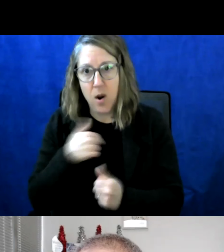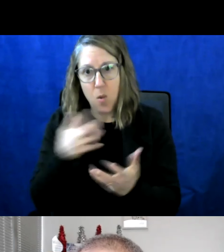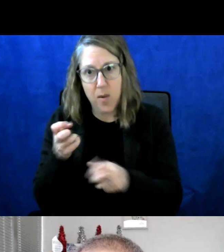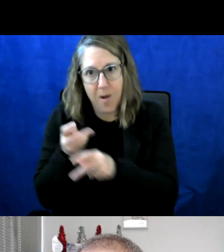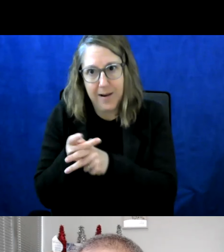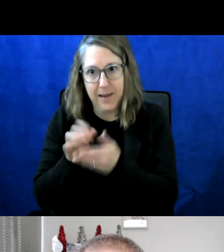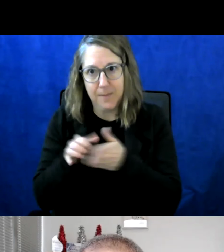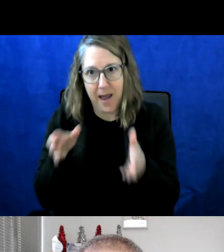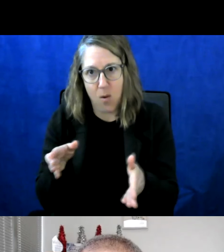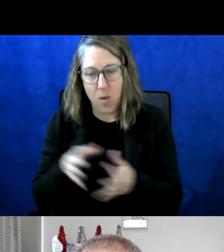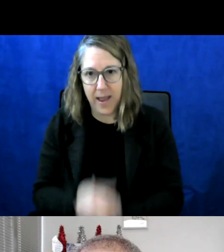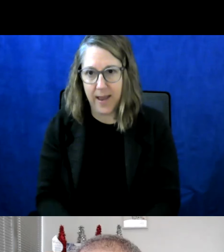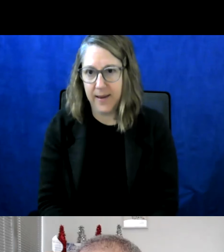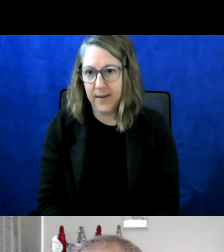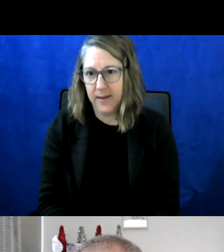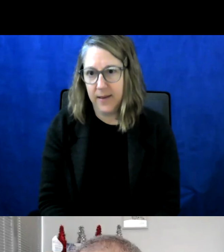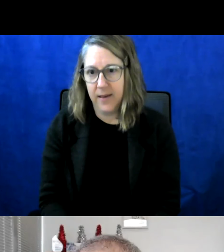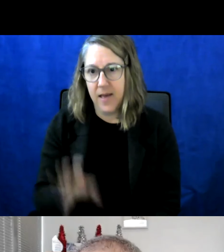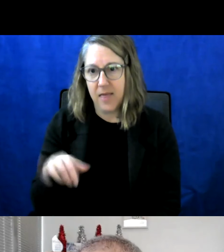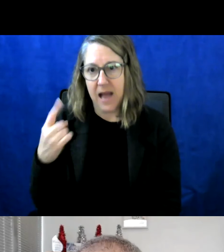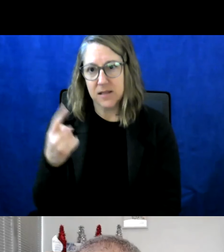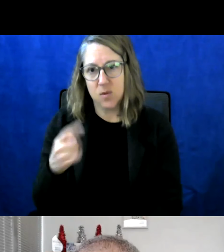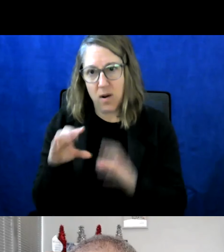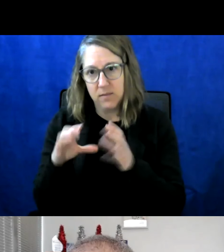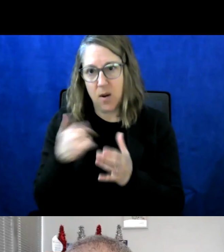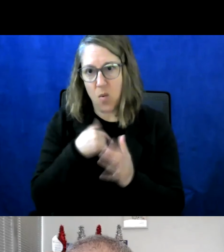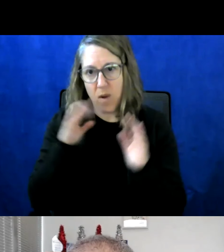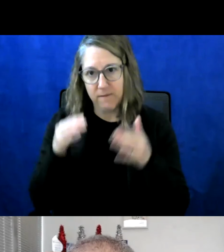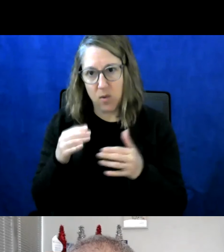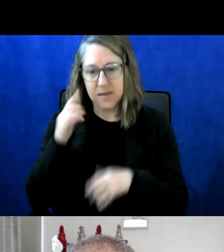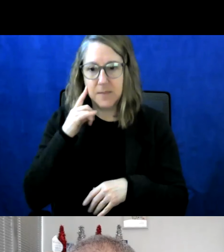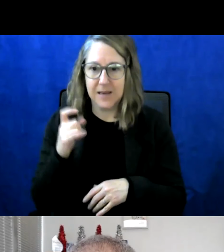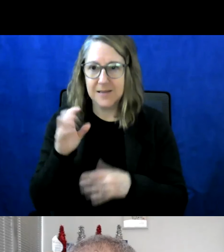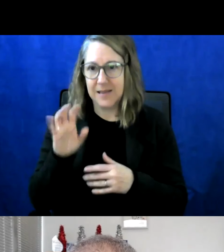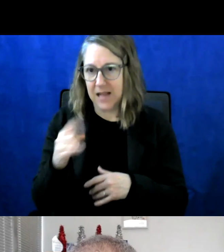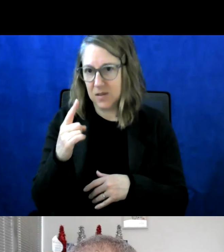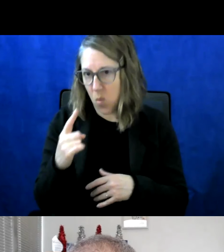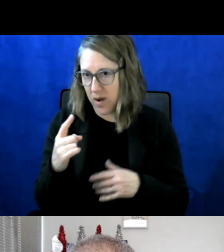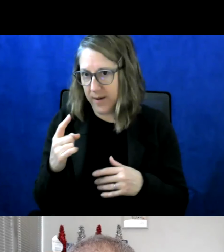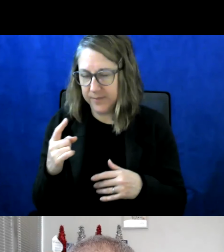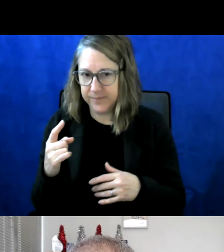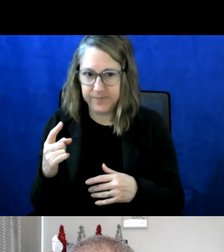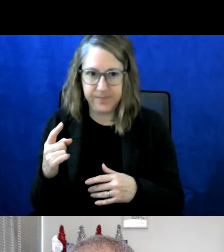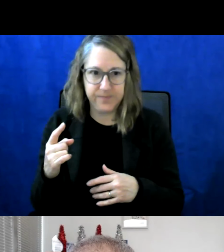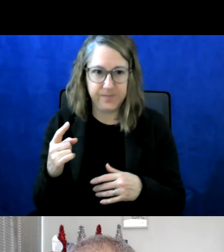is one population that we focus on because we know that that's one end of the spectrum in terms of